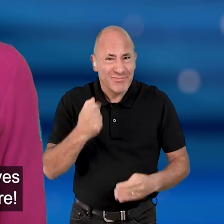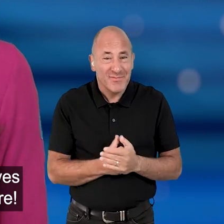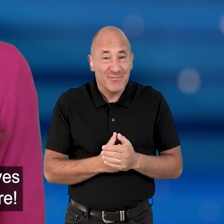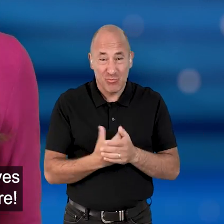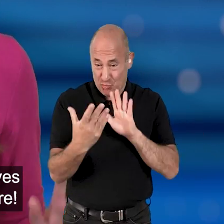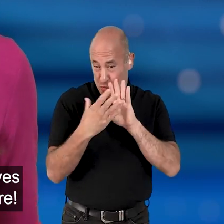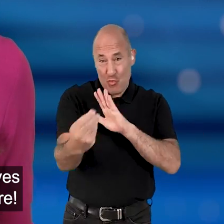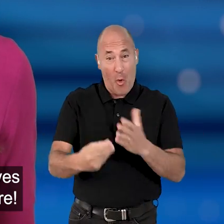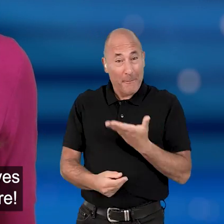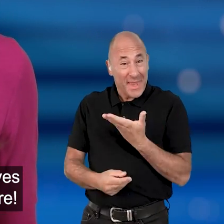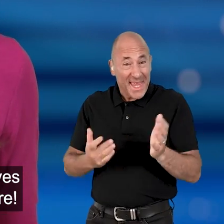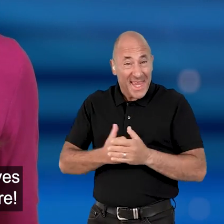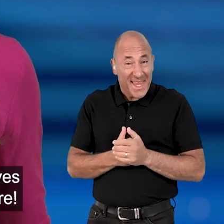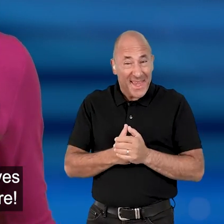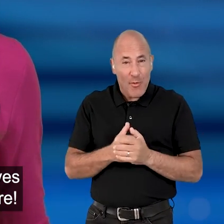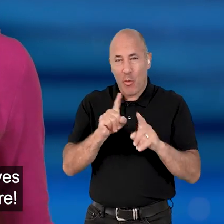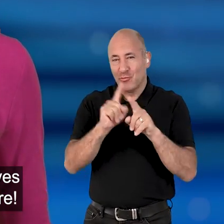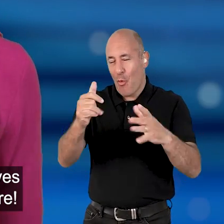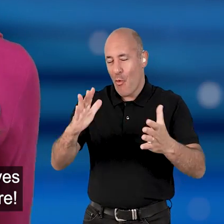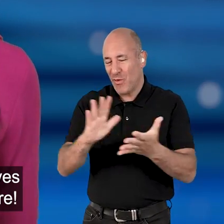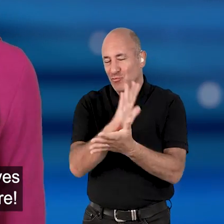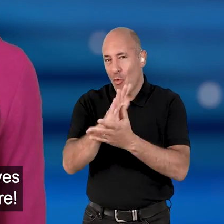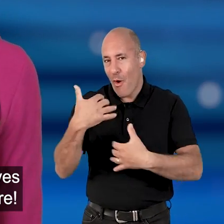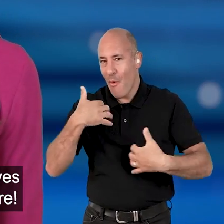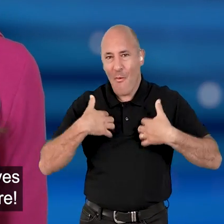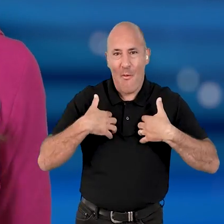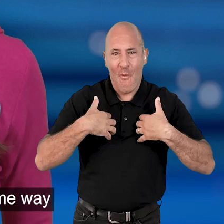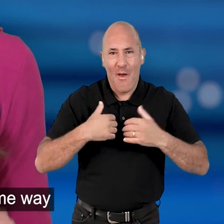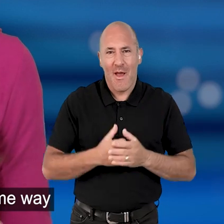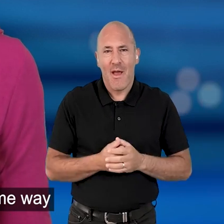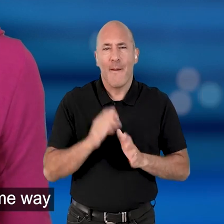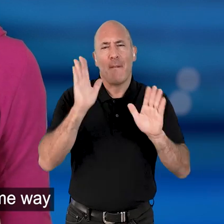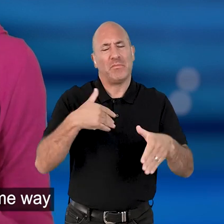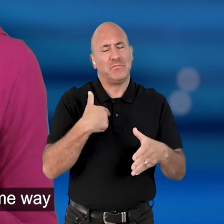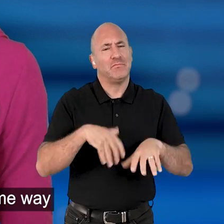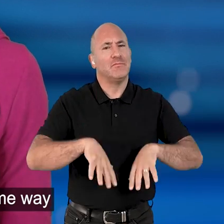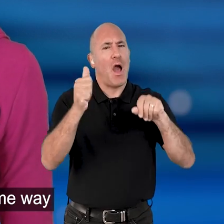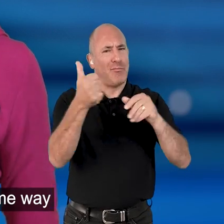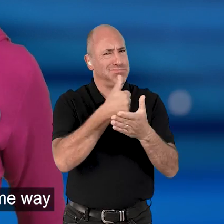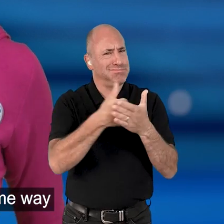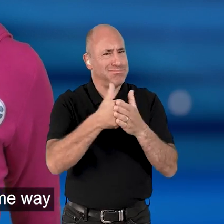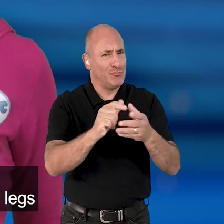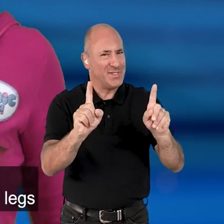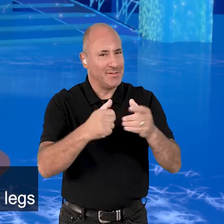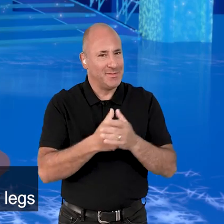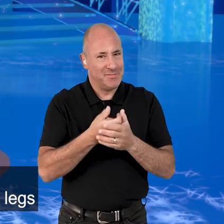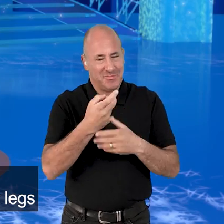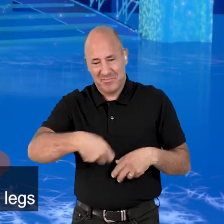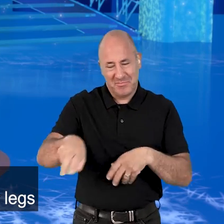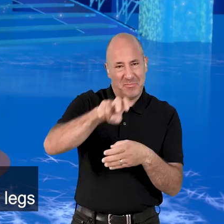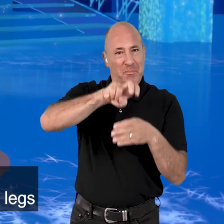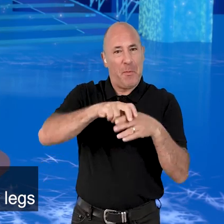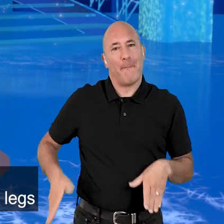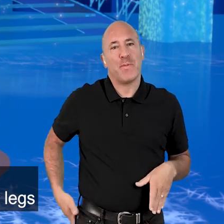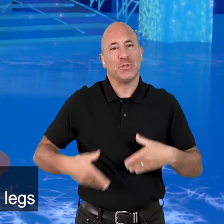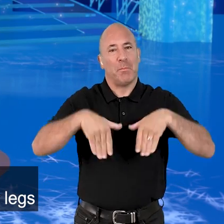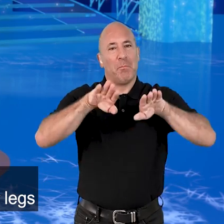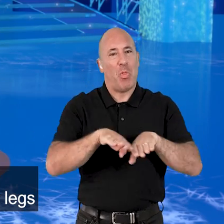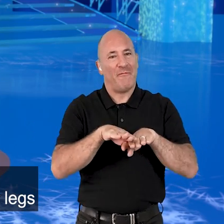easy, just copy the moves I do and enjoy the adventure. Now we always start in the same way, and that's by sitting on